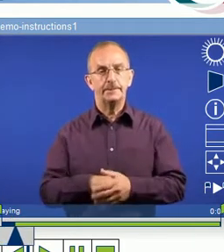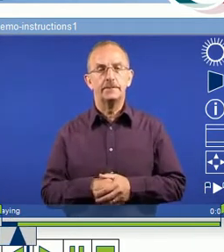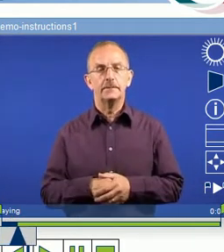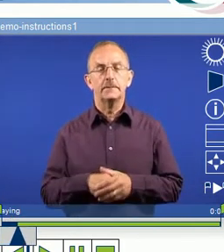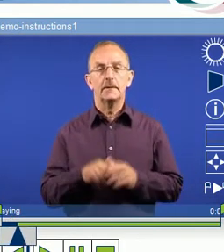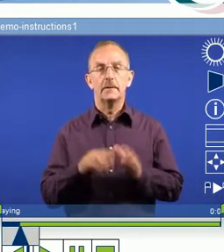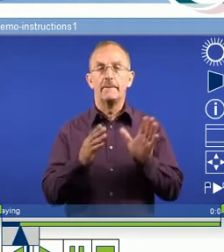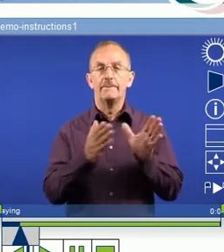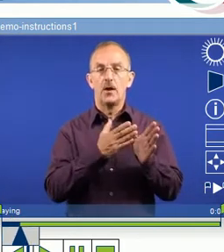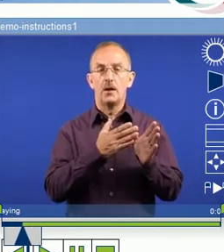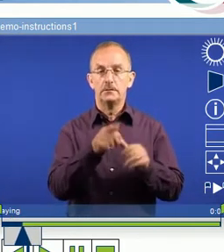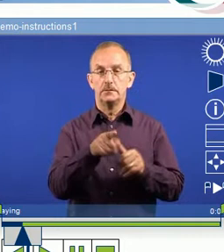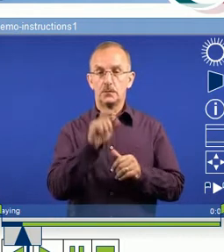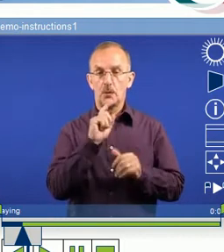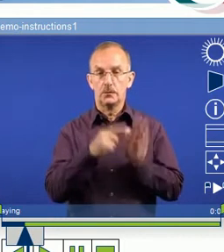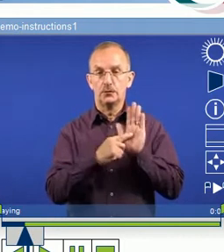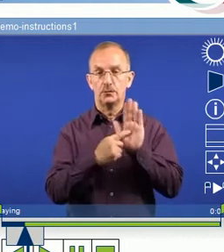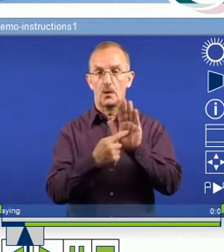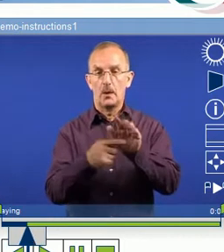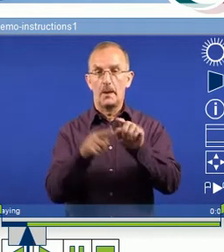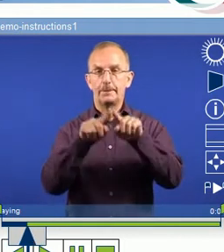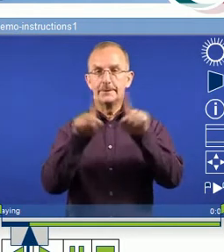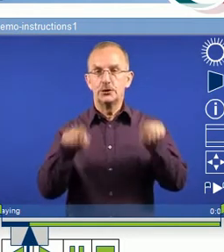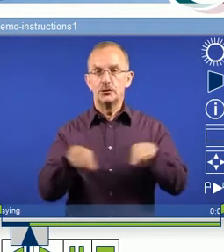This is an assessment of your BSL placement skills.